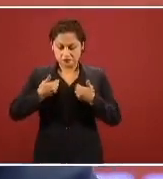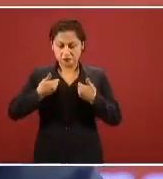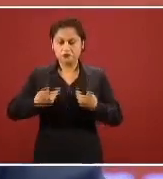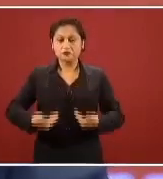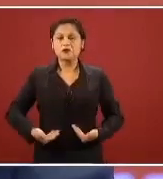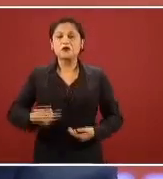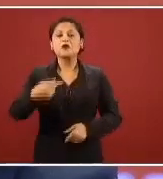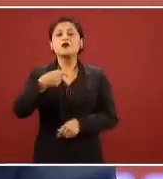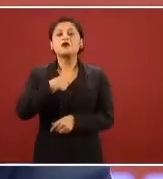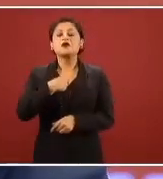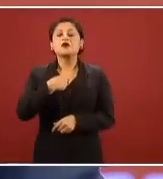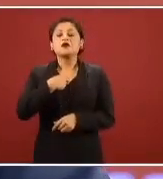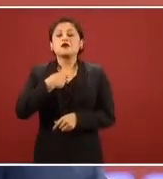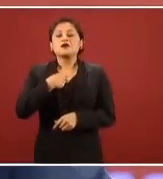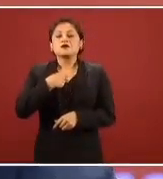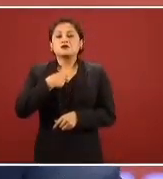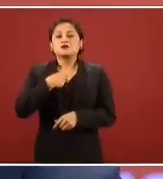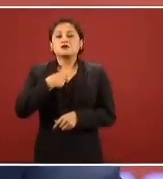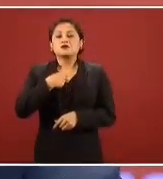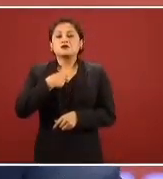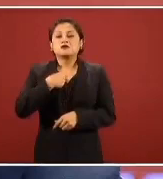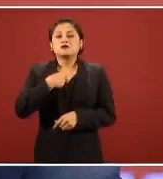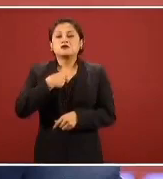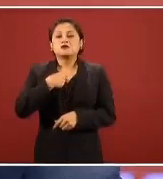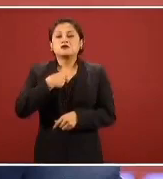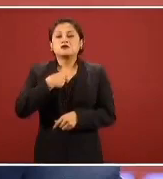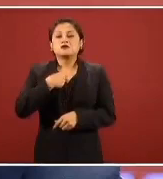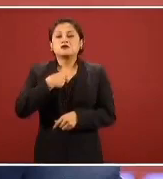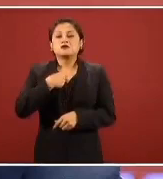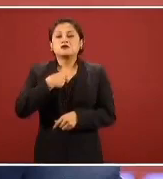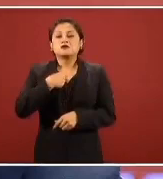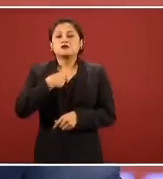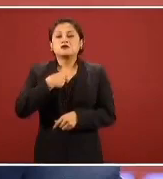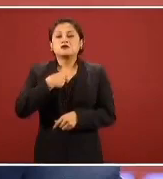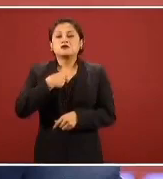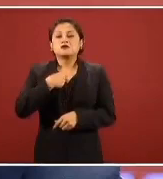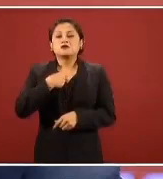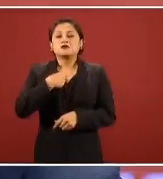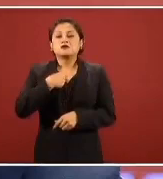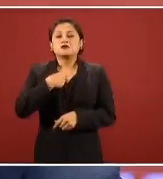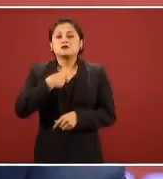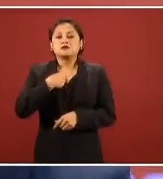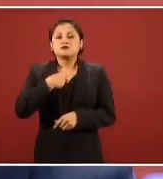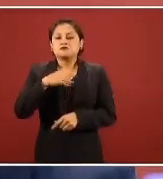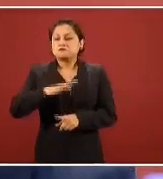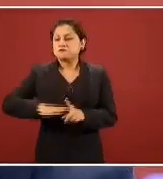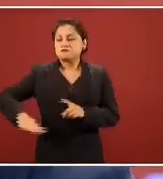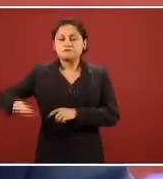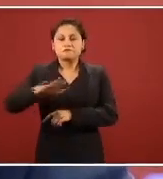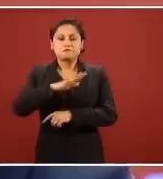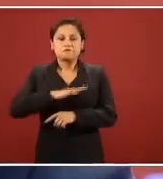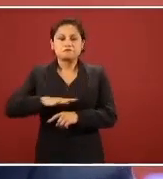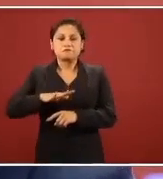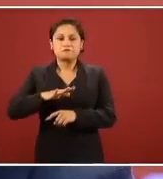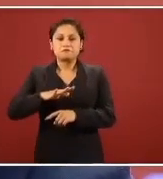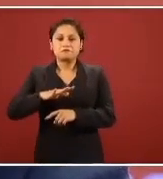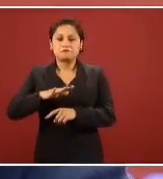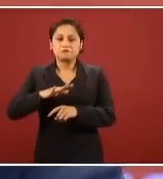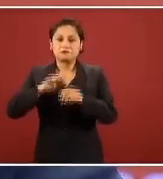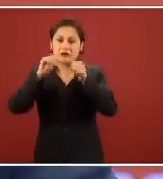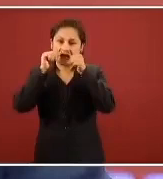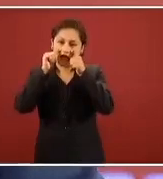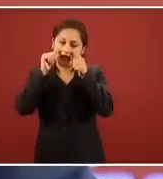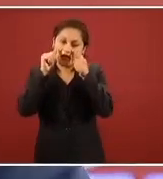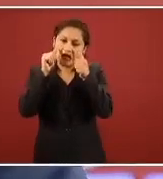A ocupar siempre. Will always occupy itself with. De garantizar. Guaranteeing